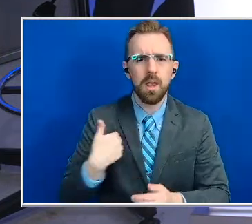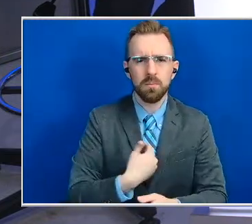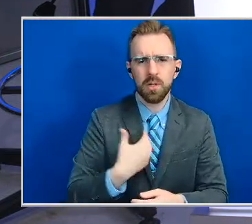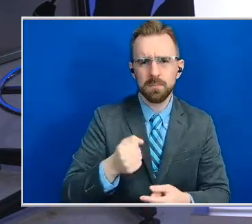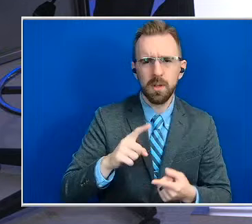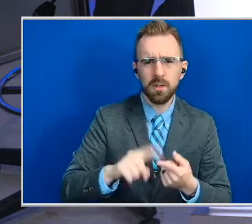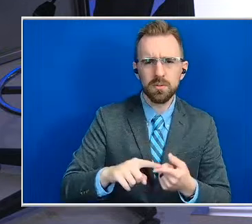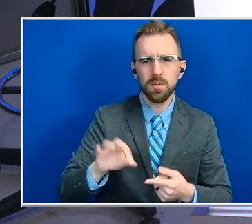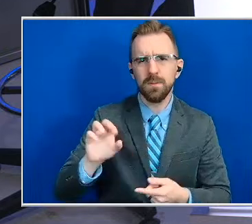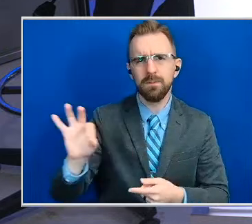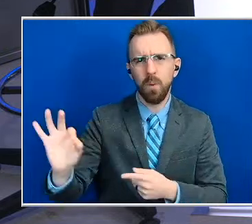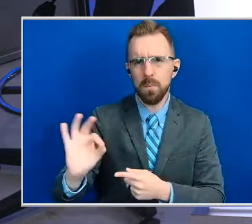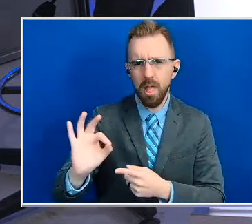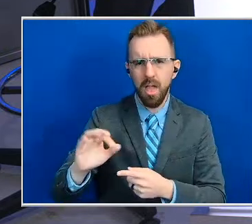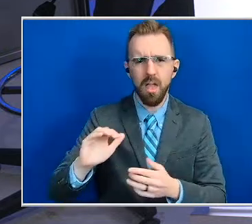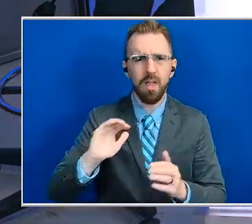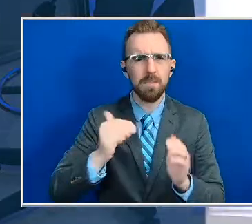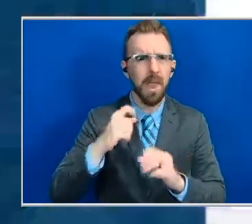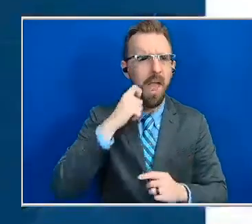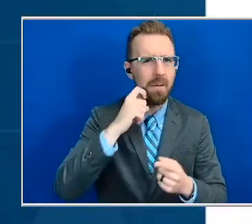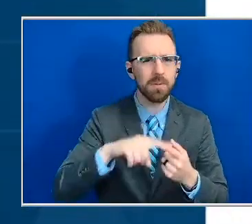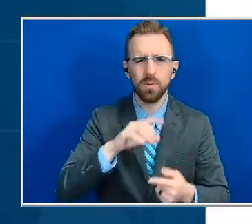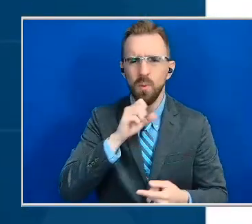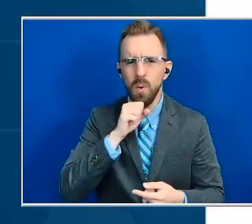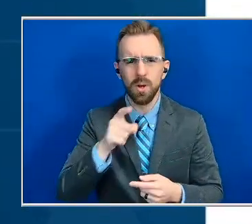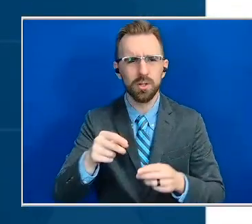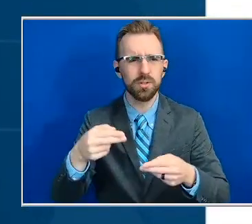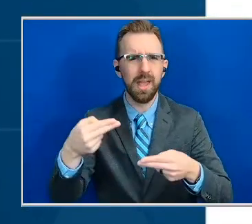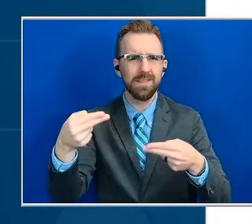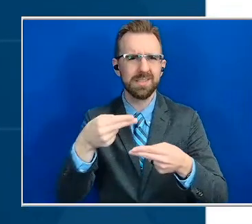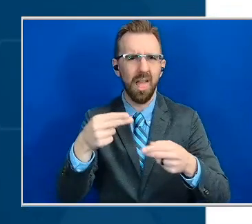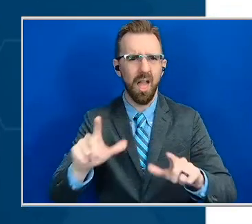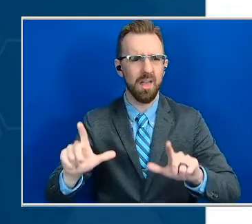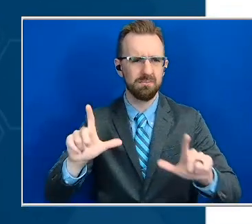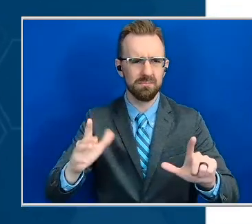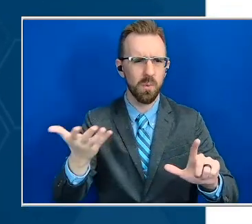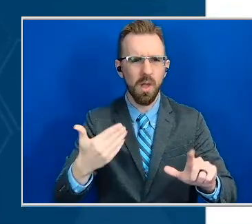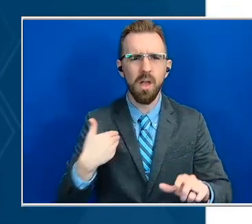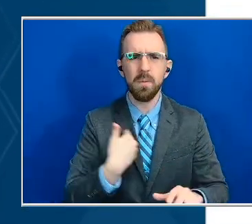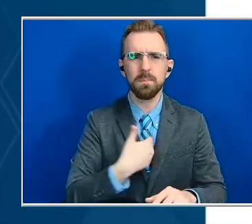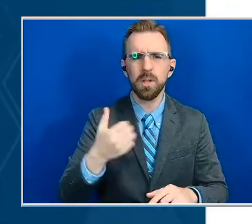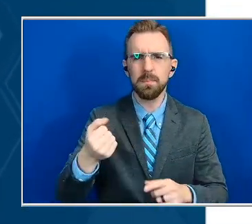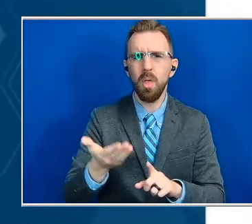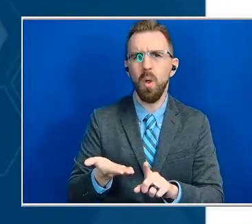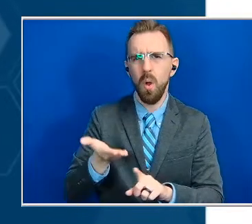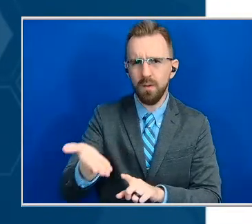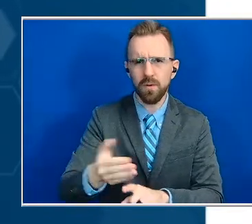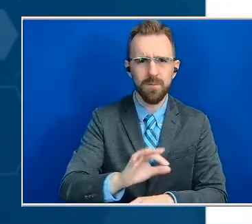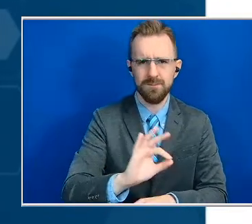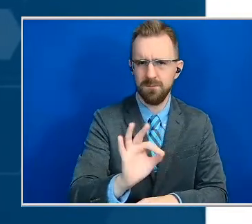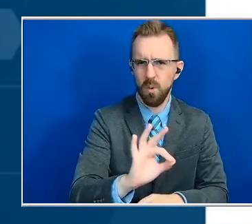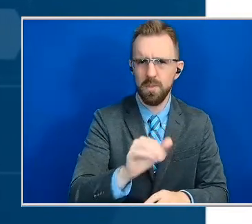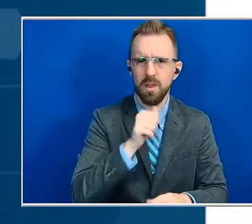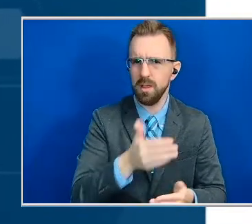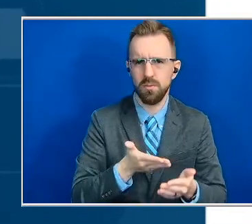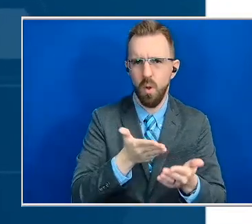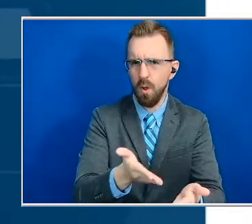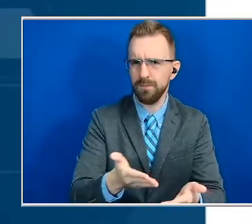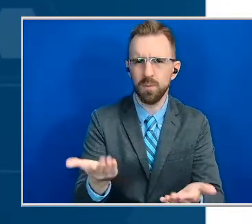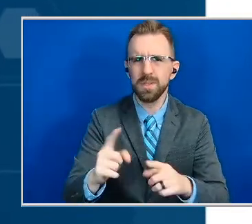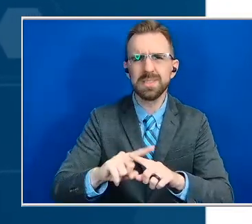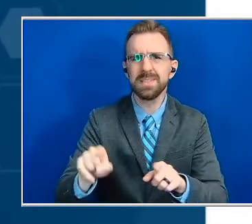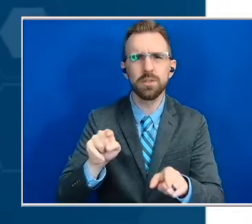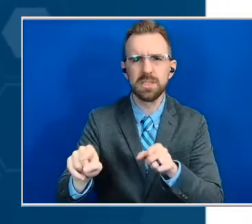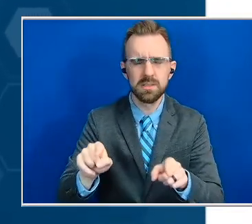apples to oranges. You shared a slide with us. What does breast milk offer that formula does not offer? So breast milk